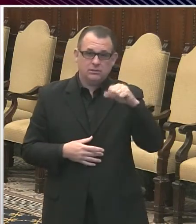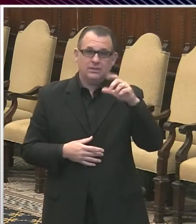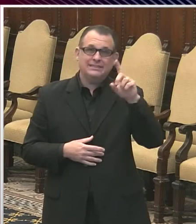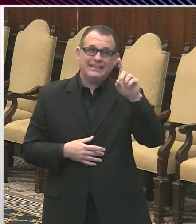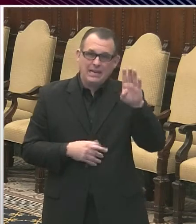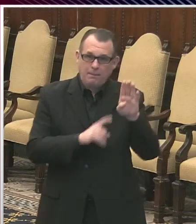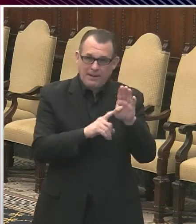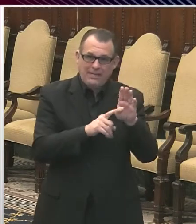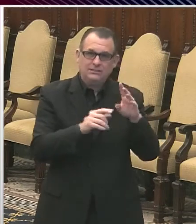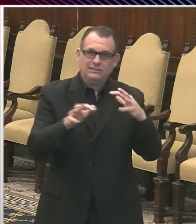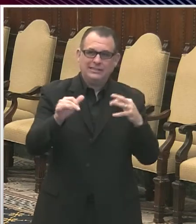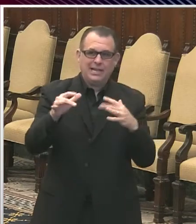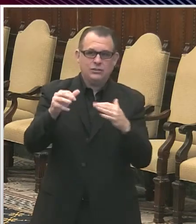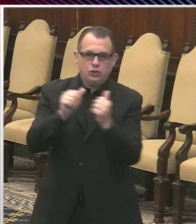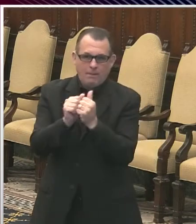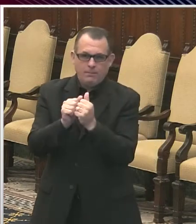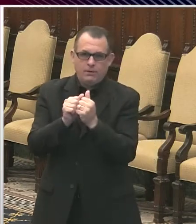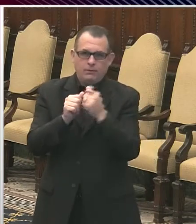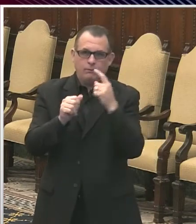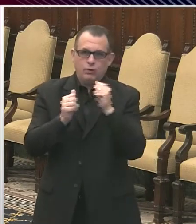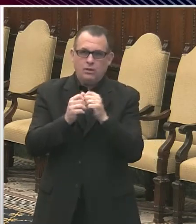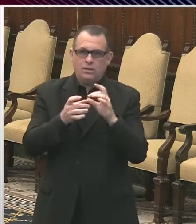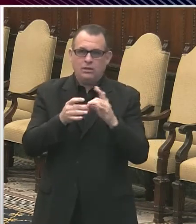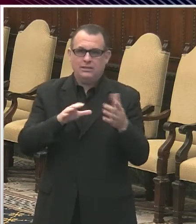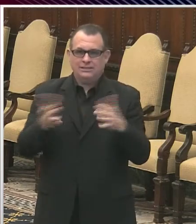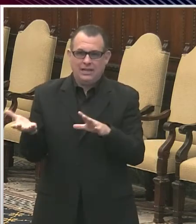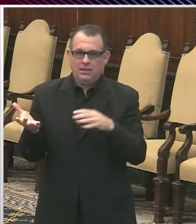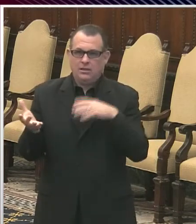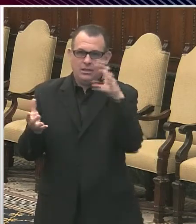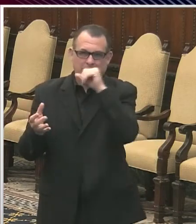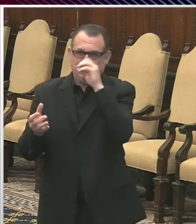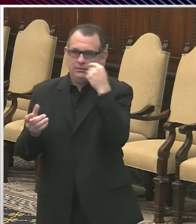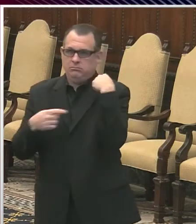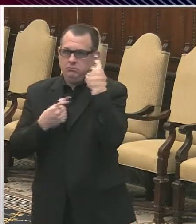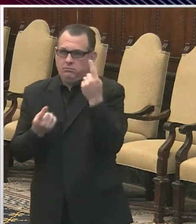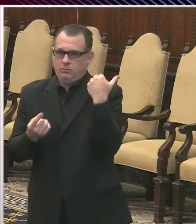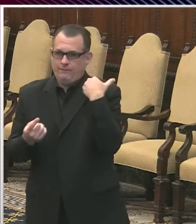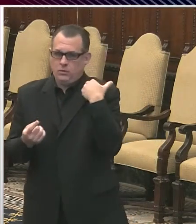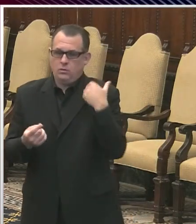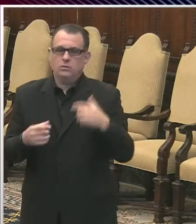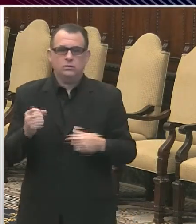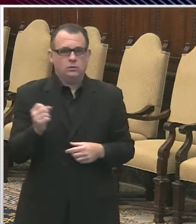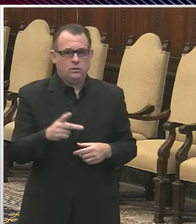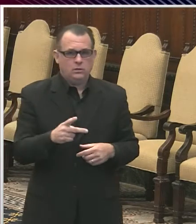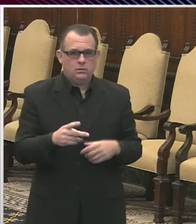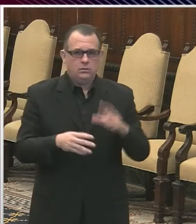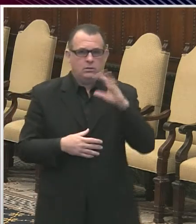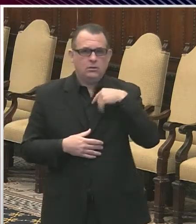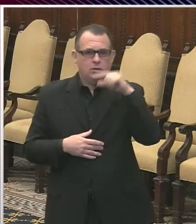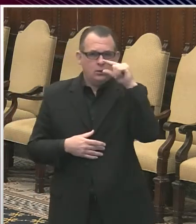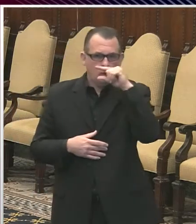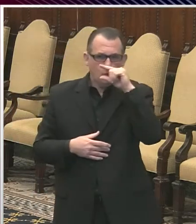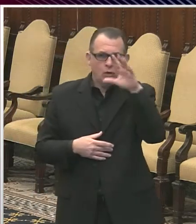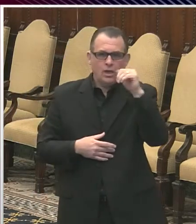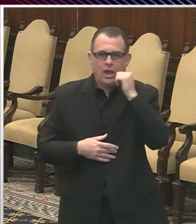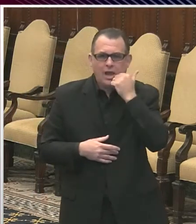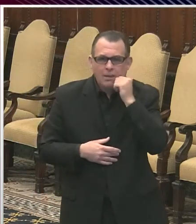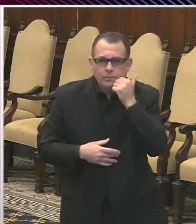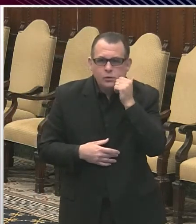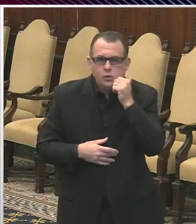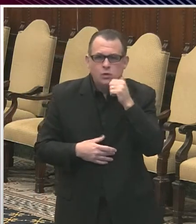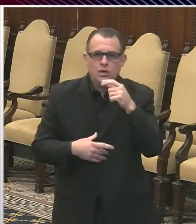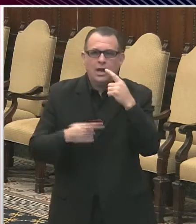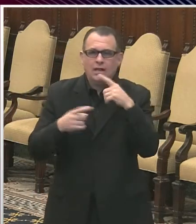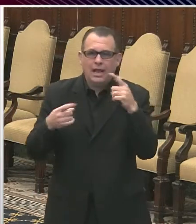cases in the past. Okay. And the Google and Apple have announced the